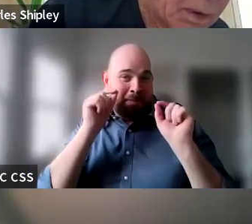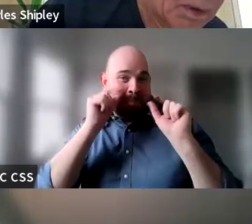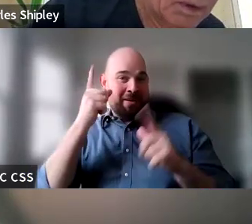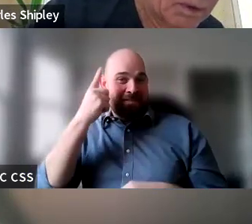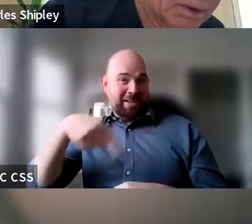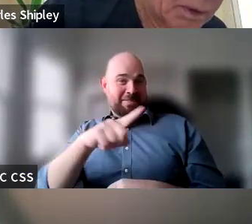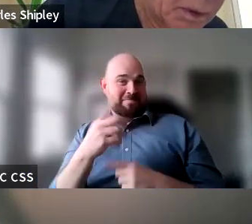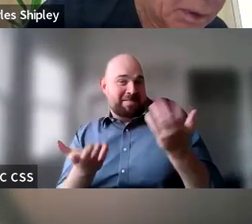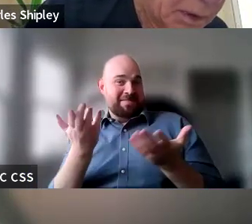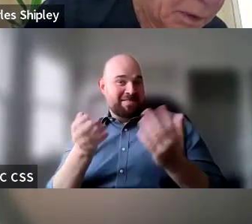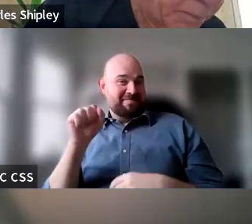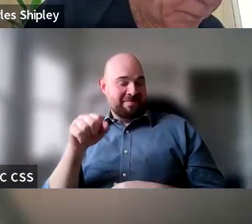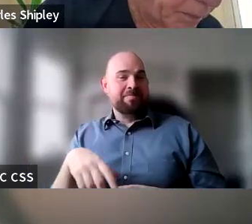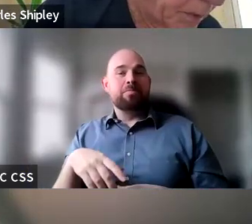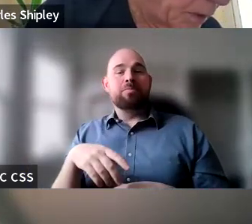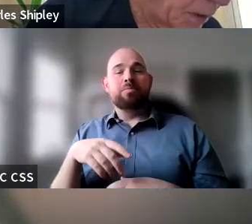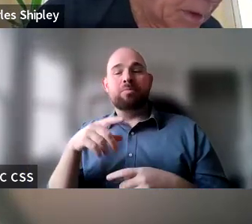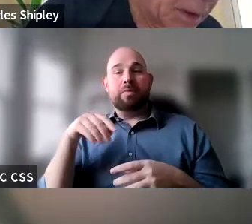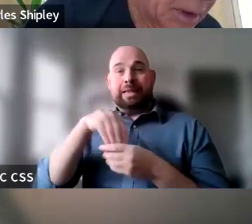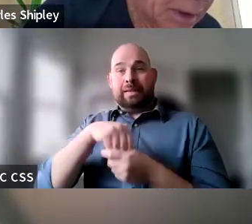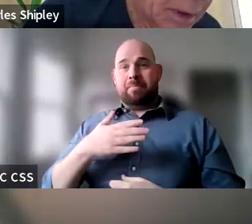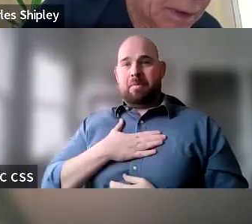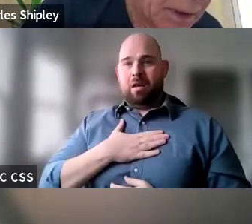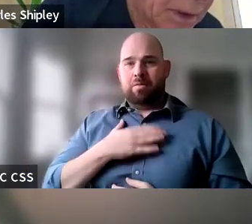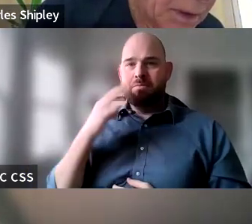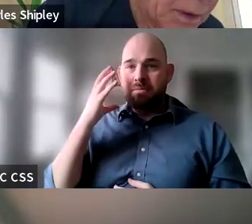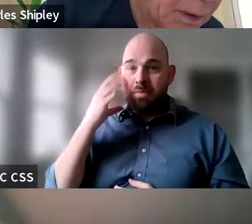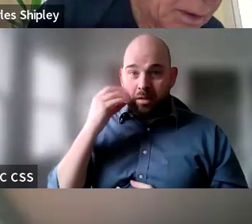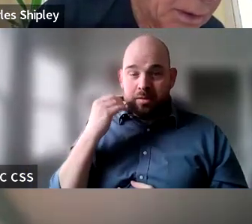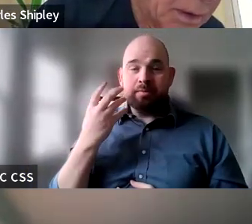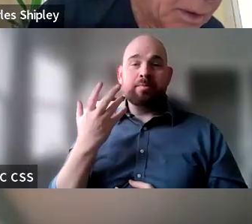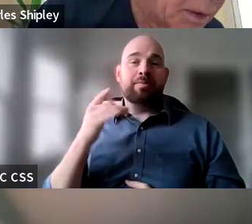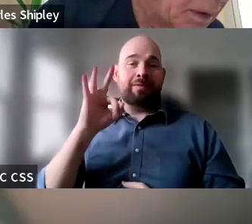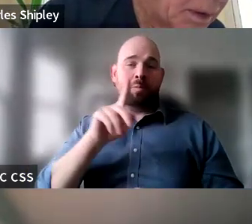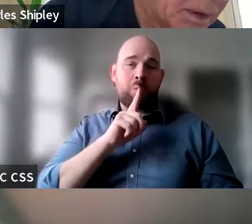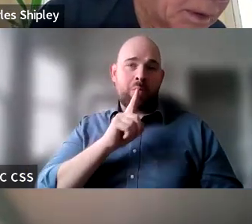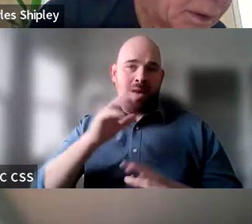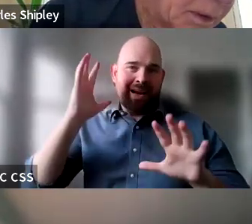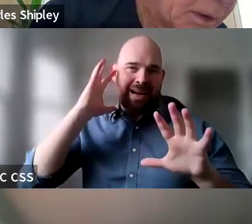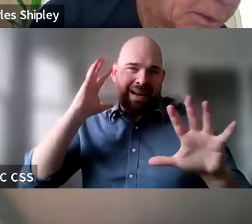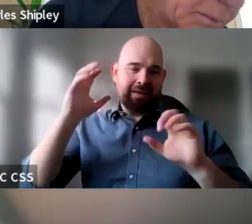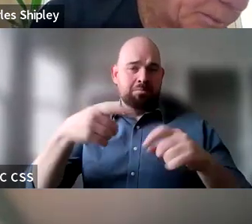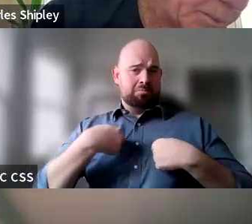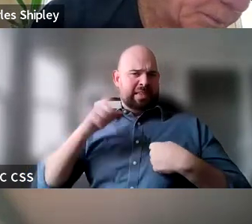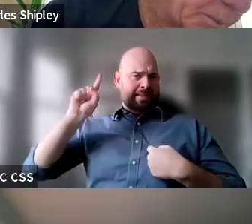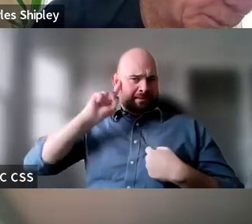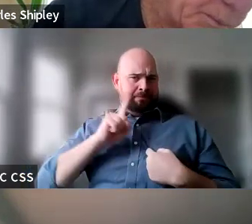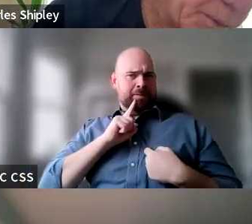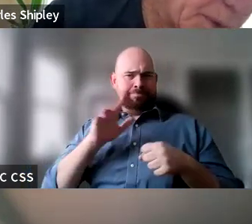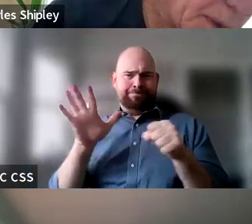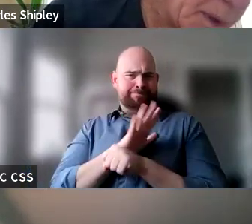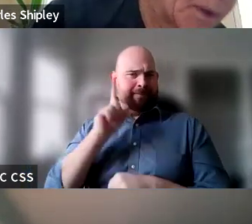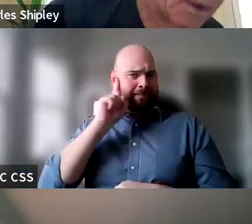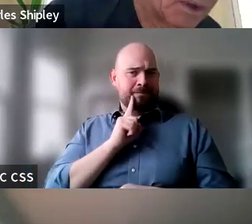yes, they can experience that. And maybe that's a surprise for some of you to hear that. So, in my experience, if